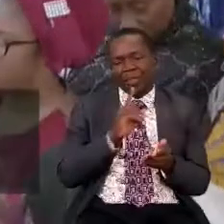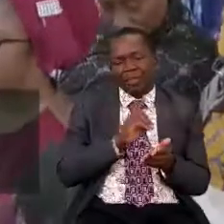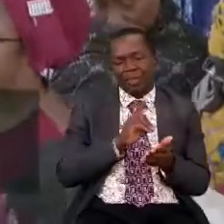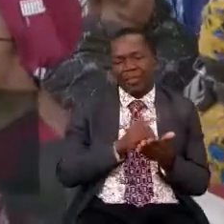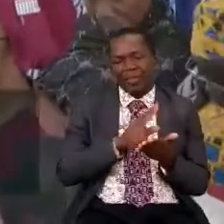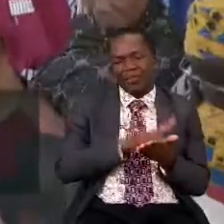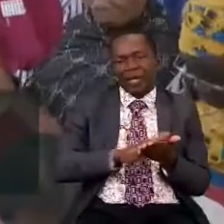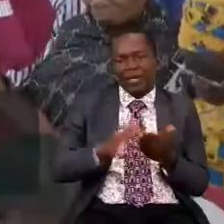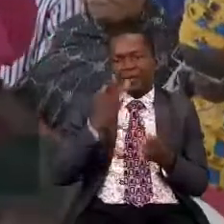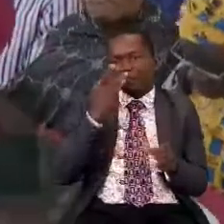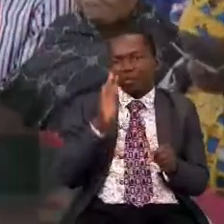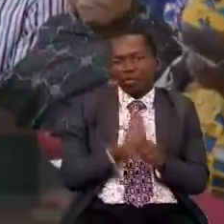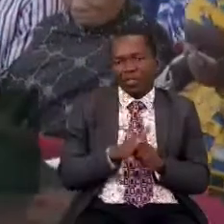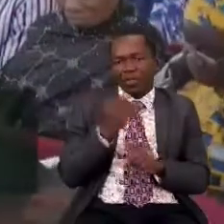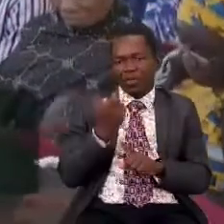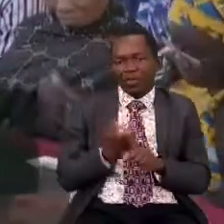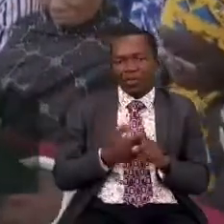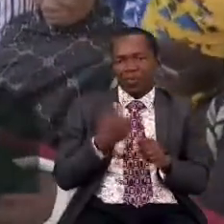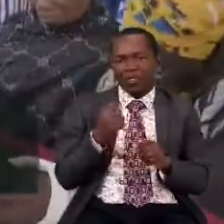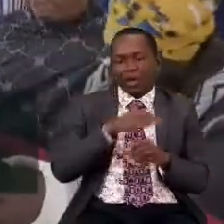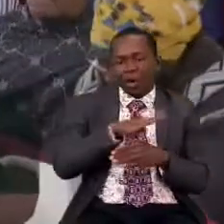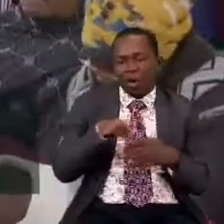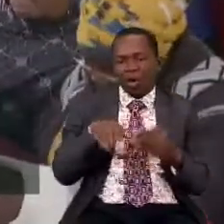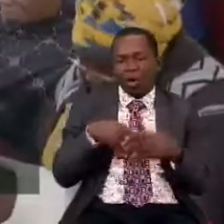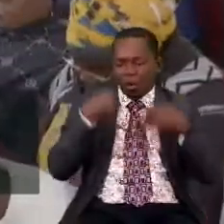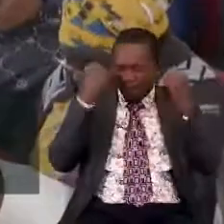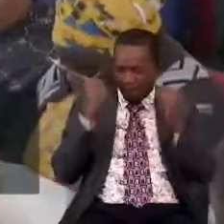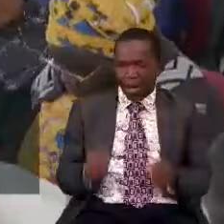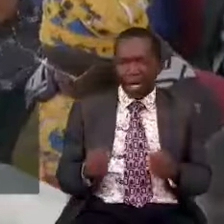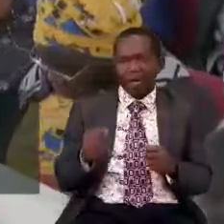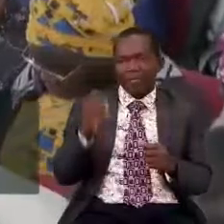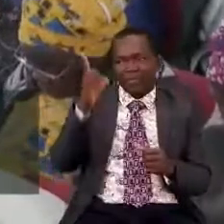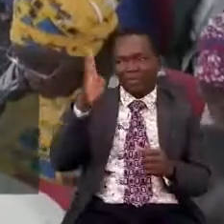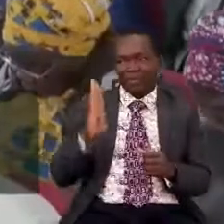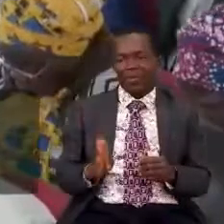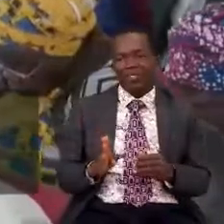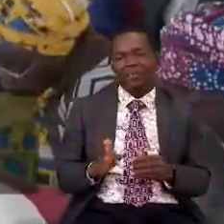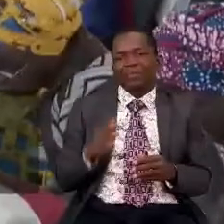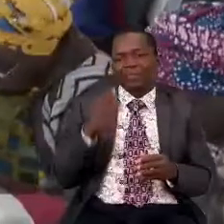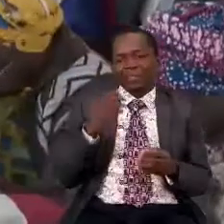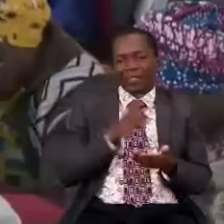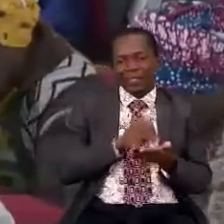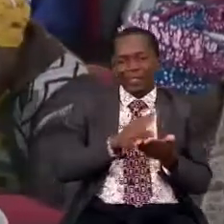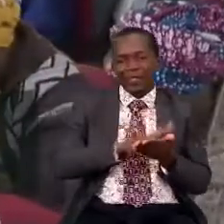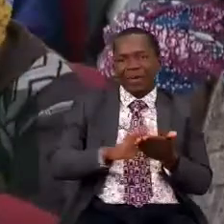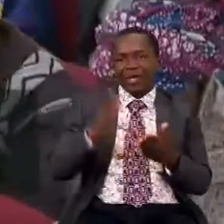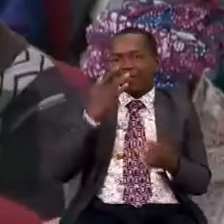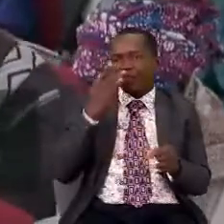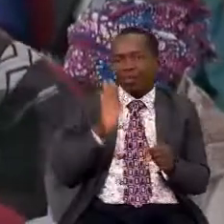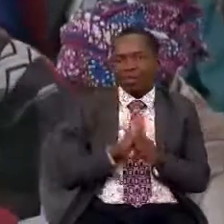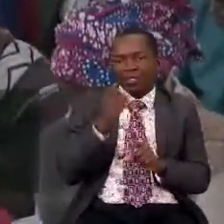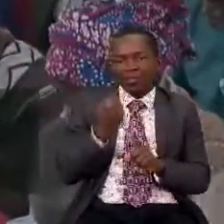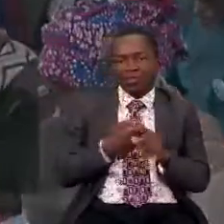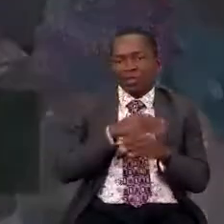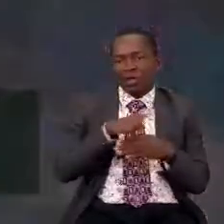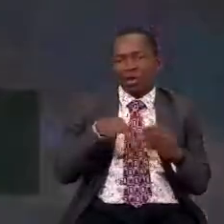the omnipotent God. We're looking at Joshua chapter 1, reading from verse 3. Every place the sole of